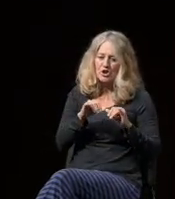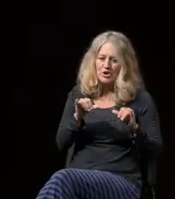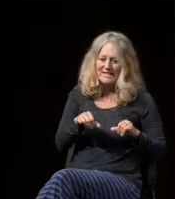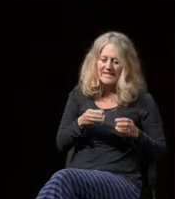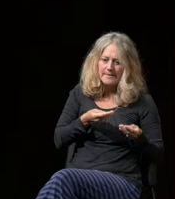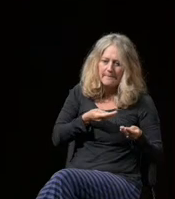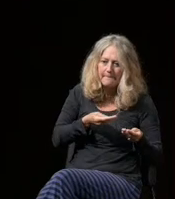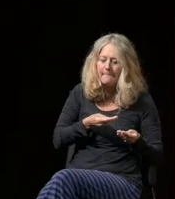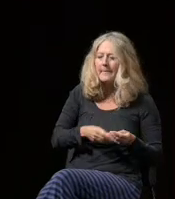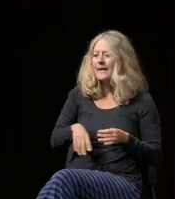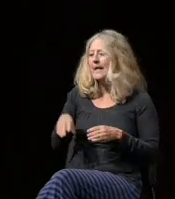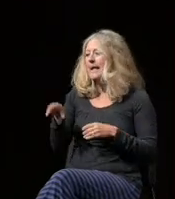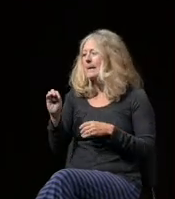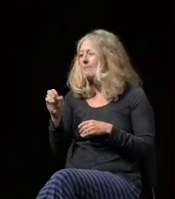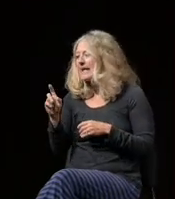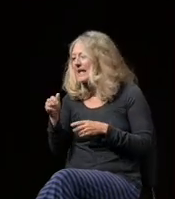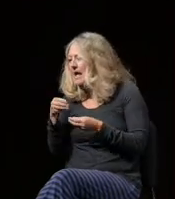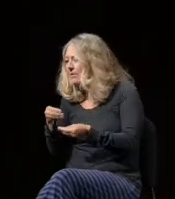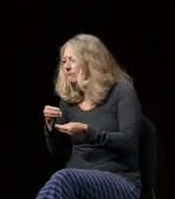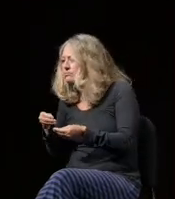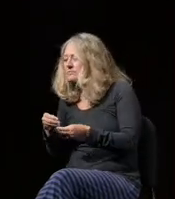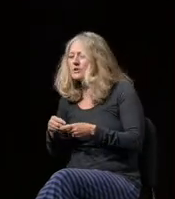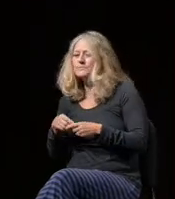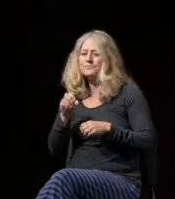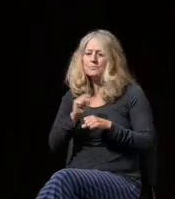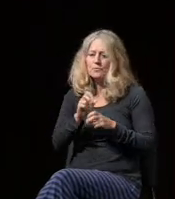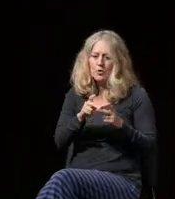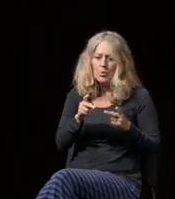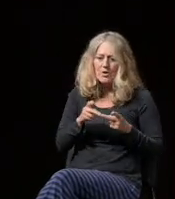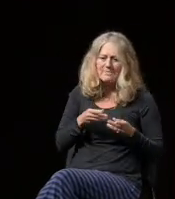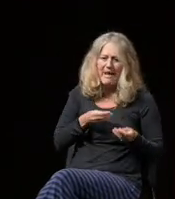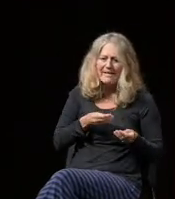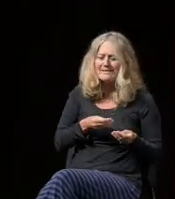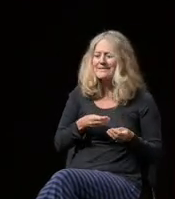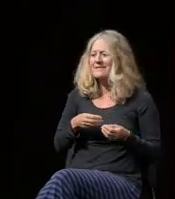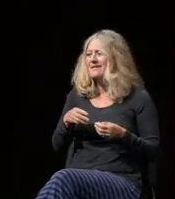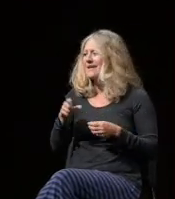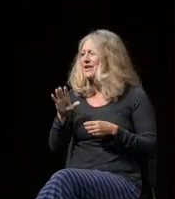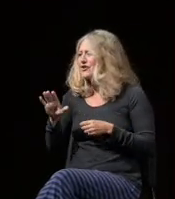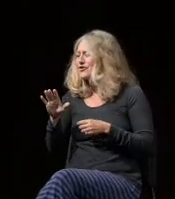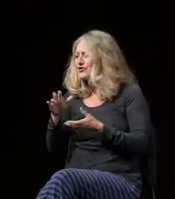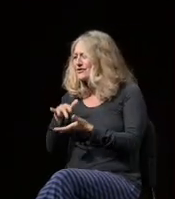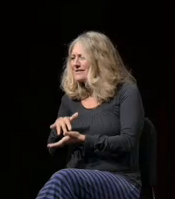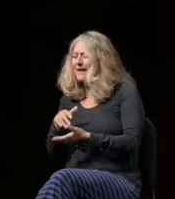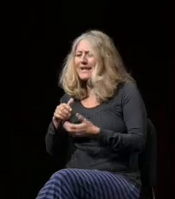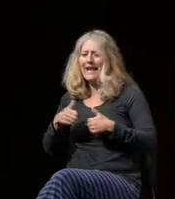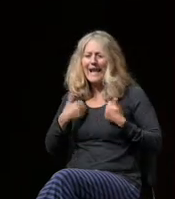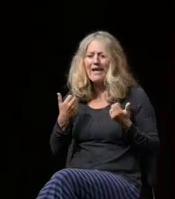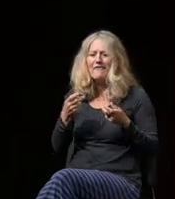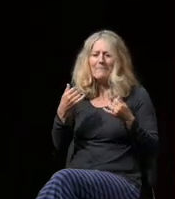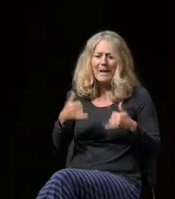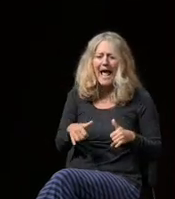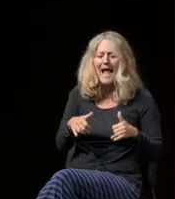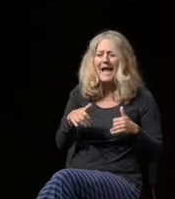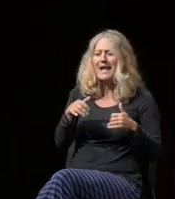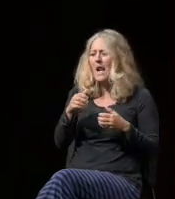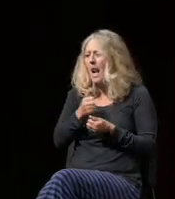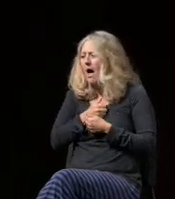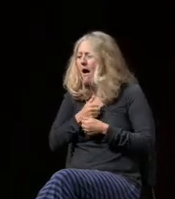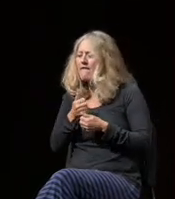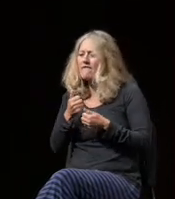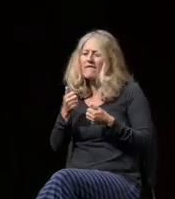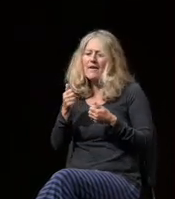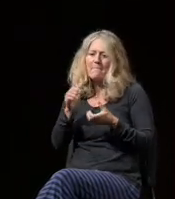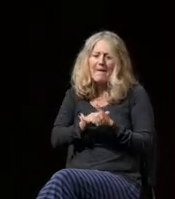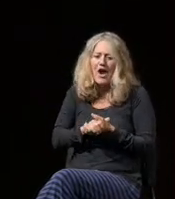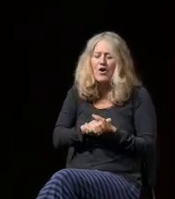media, from your homogenous workspace, from the places you study, you live, you play, you love, you